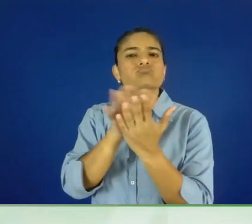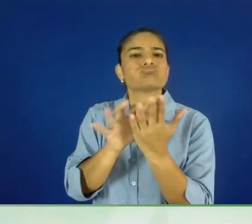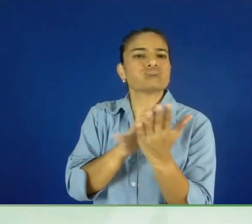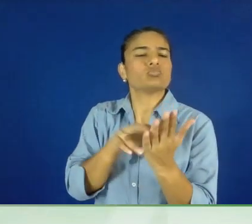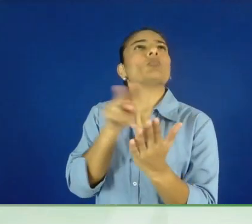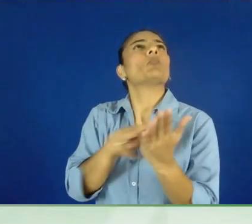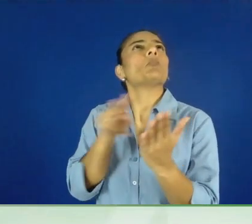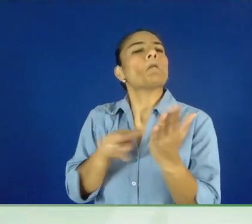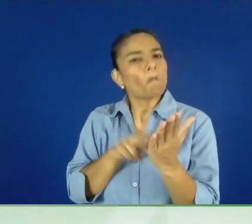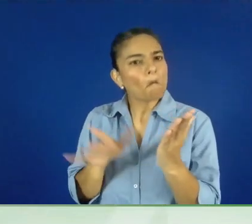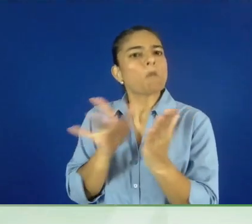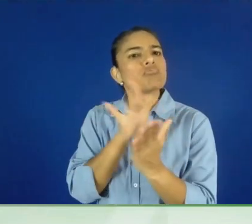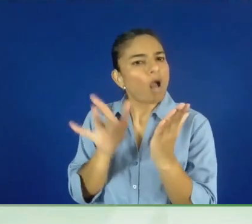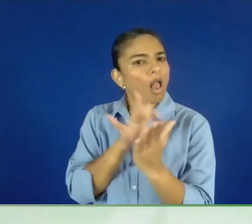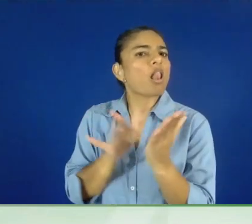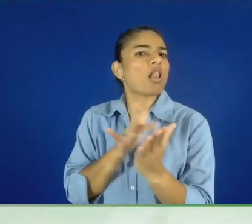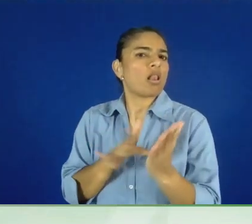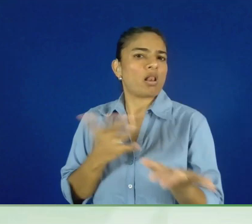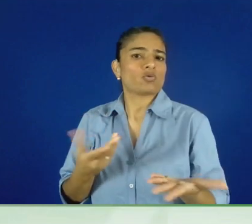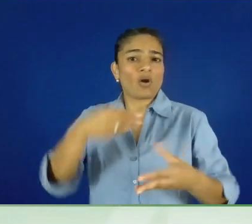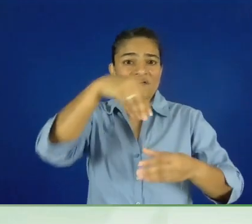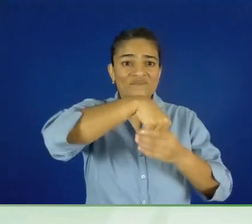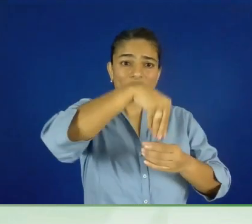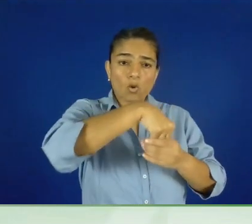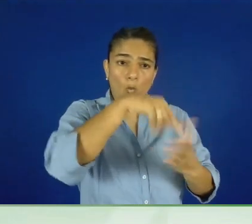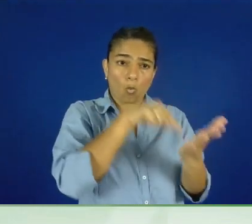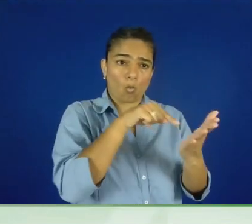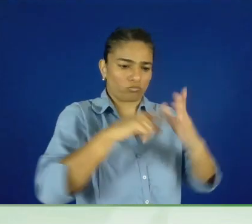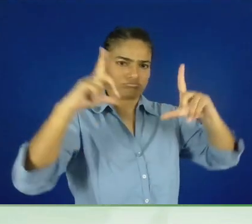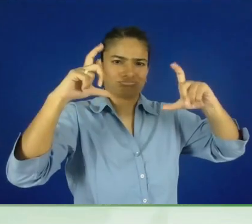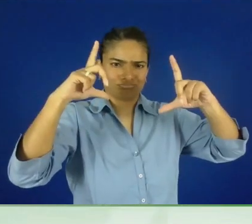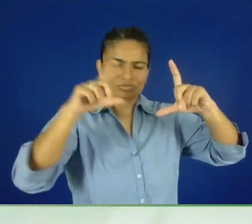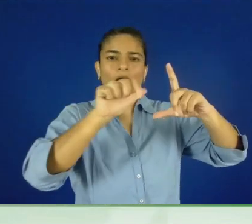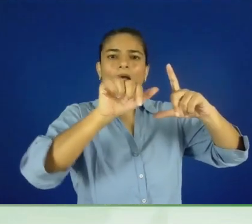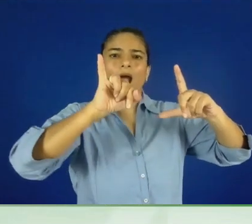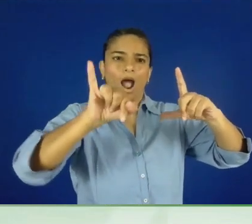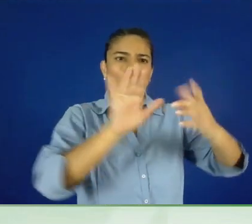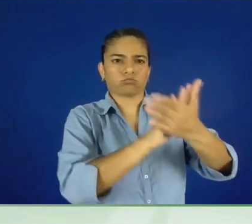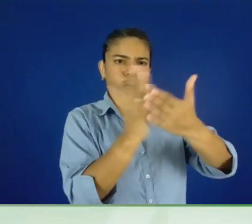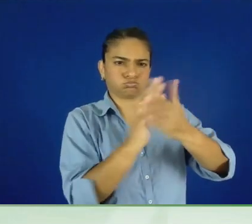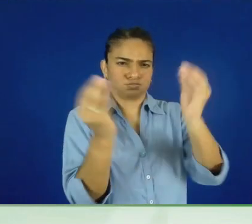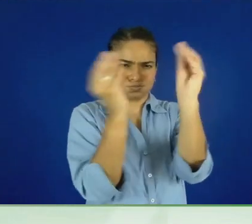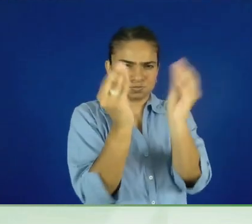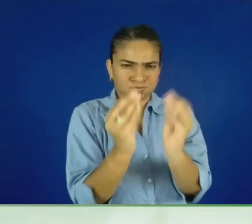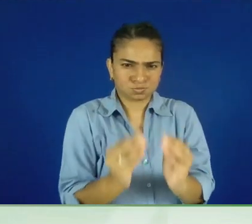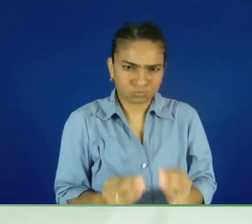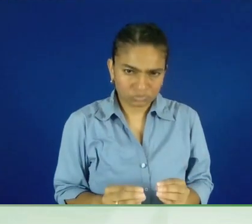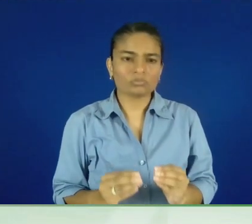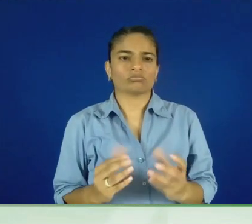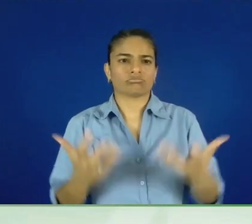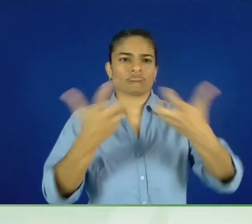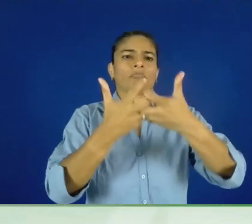when thoughtfully designed, when carefully co-designed, can be really powerfully helpful. This is helpful for schools and